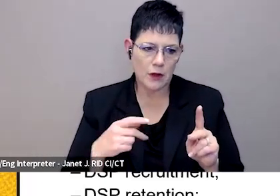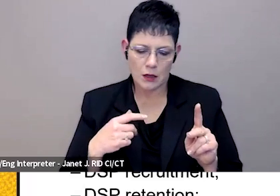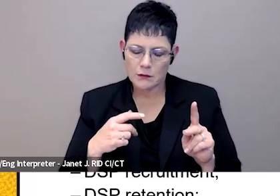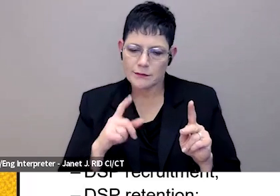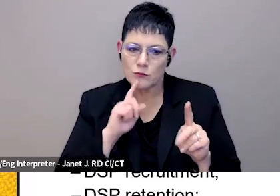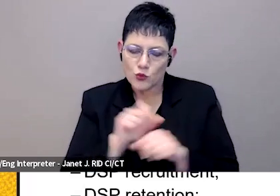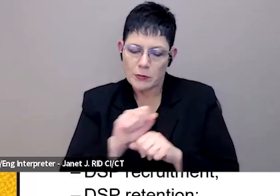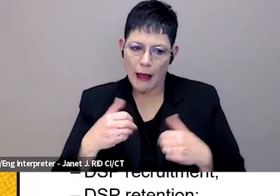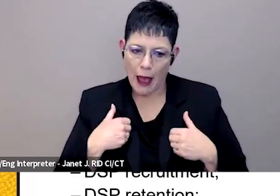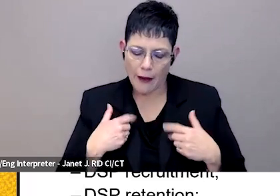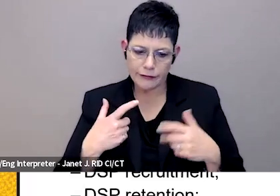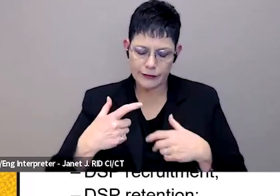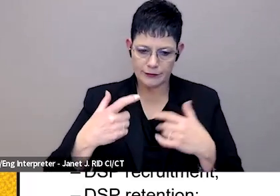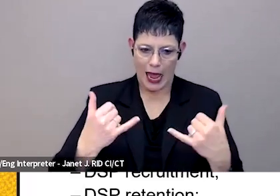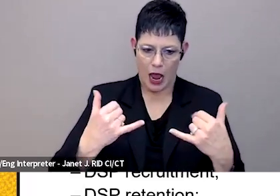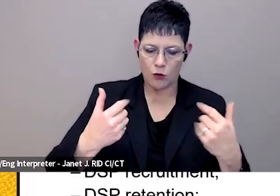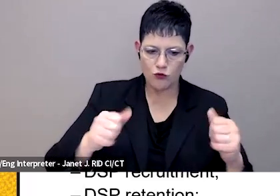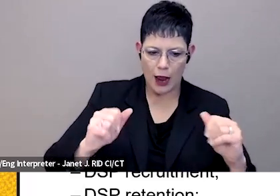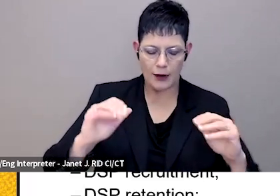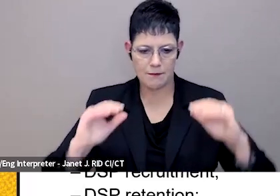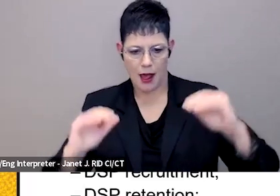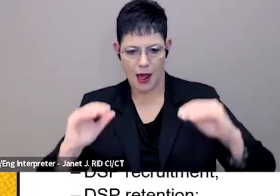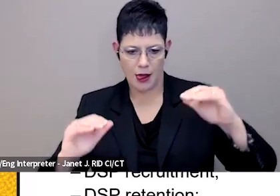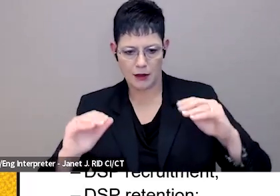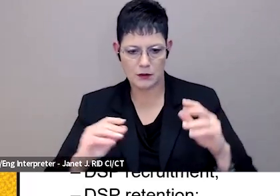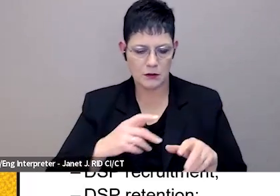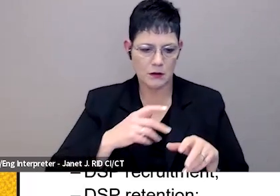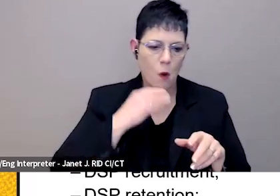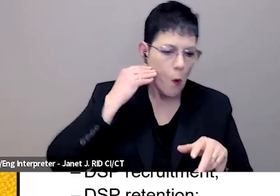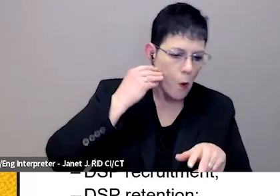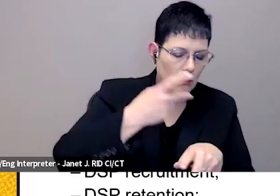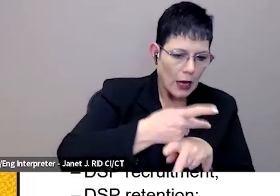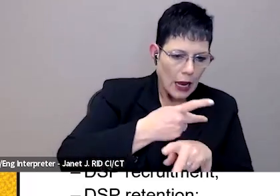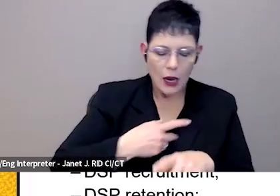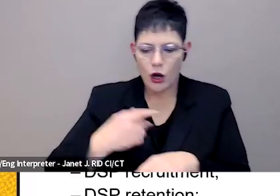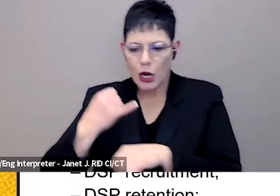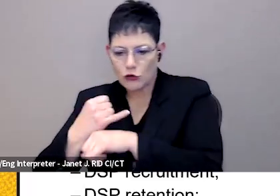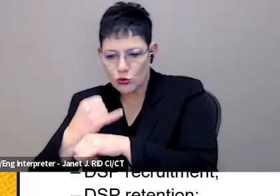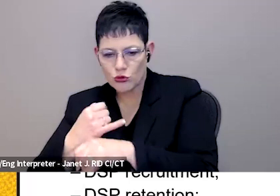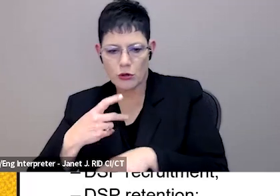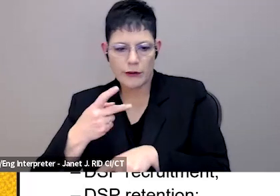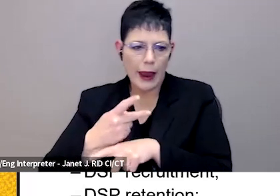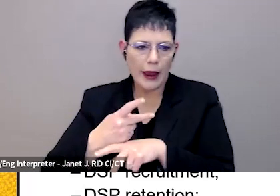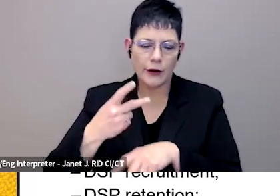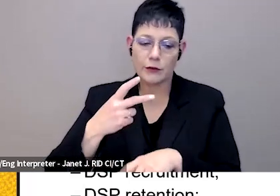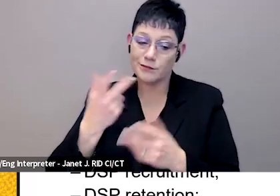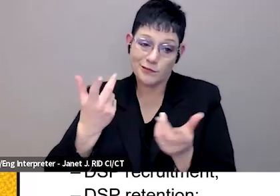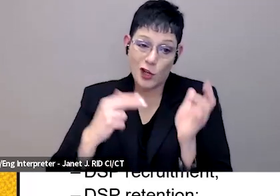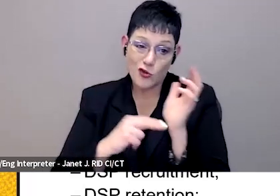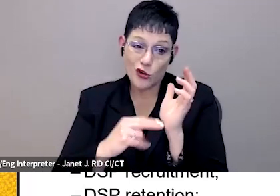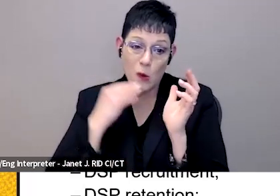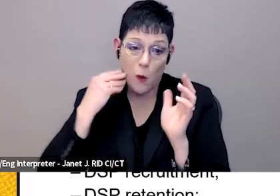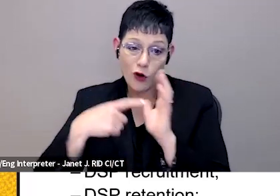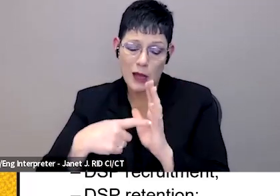towards home and community-based services from institutional care, such as nursing homes, although nursing homes still play